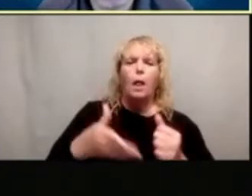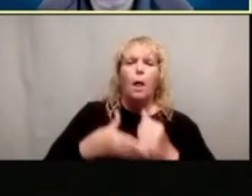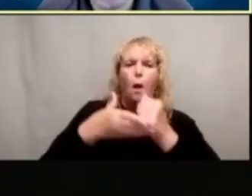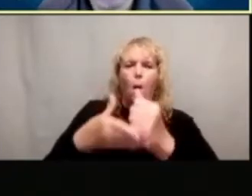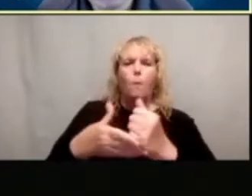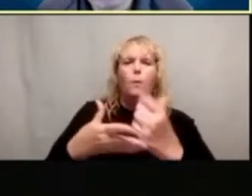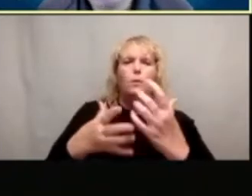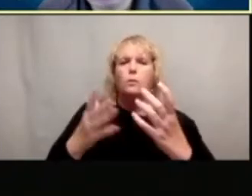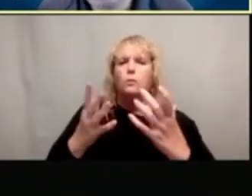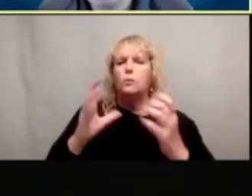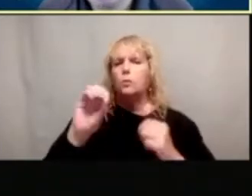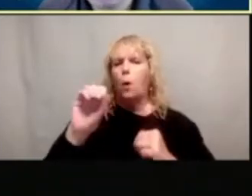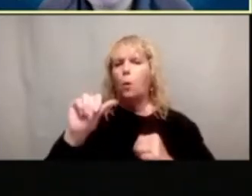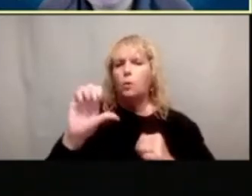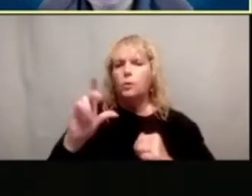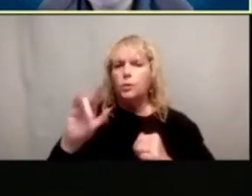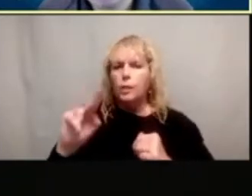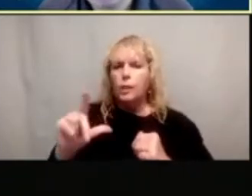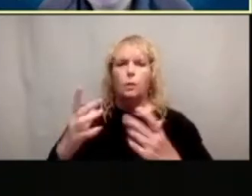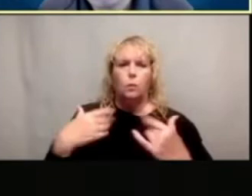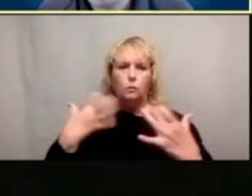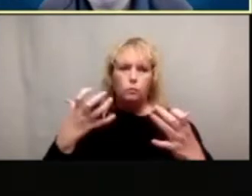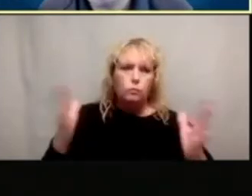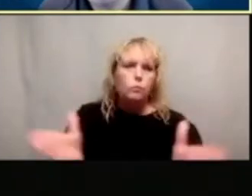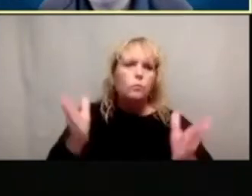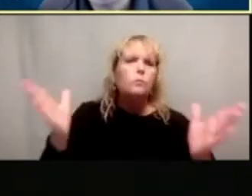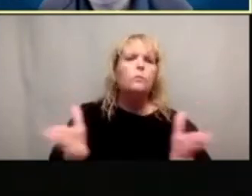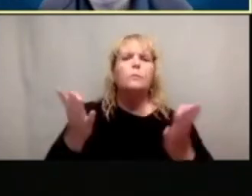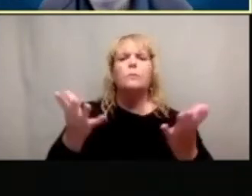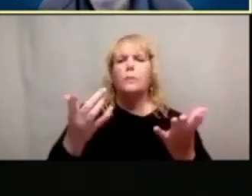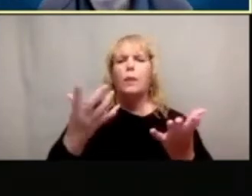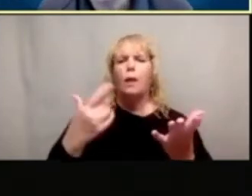distributed. We think that that's probably our next step,